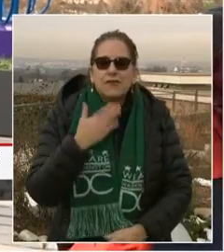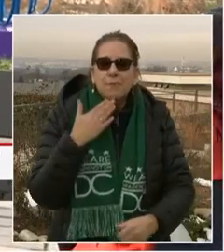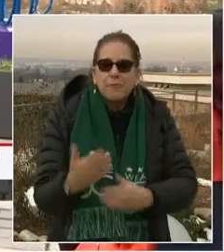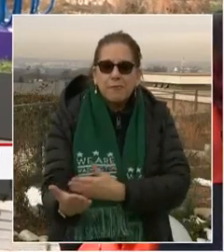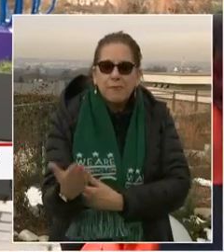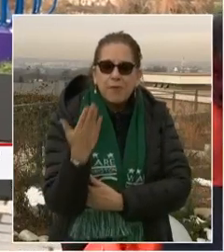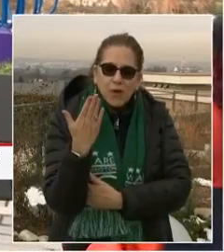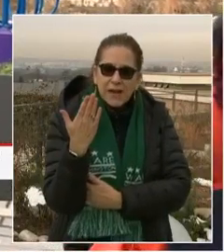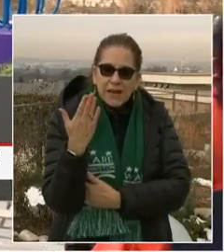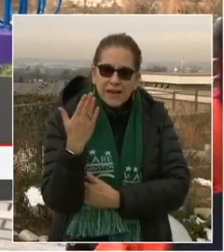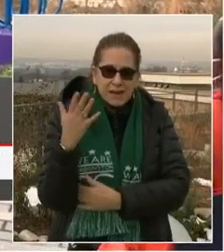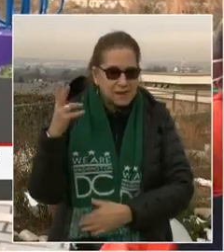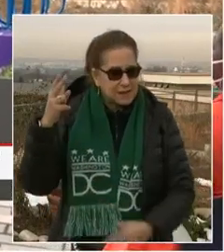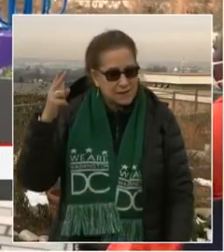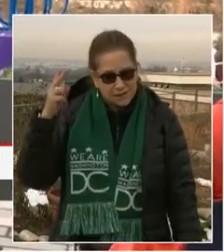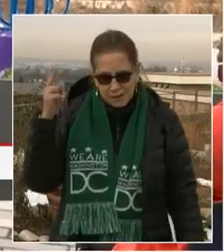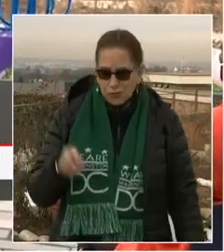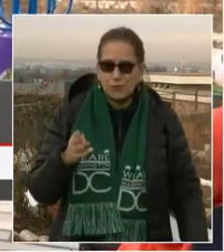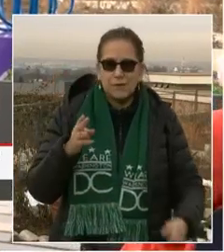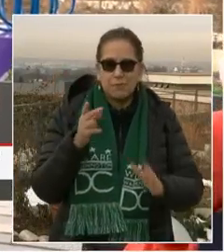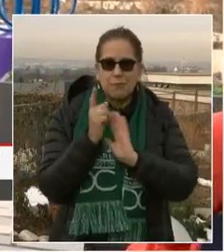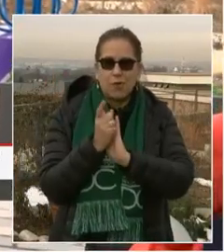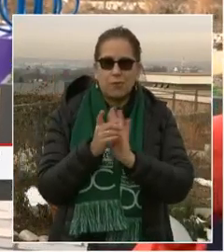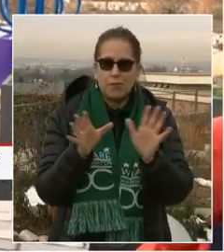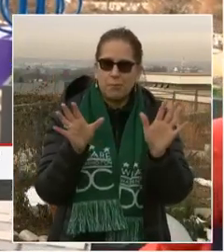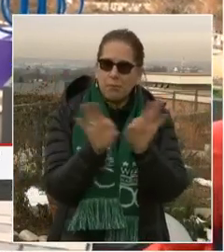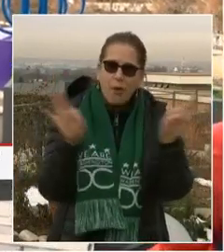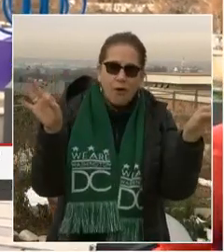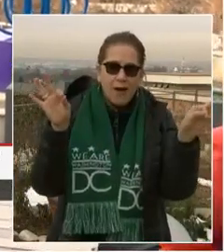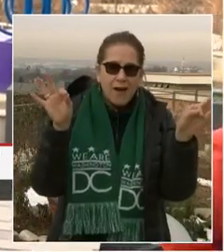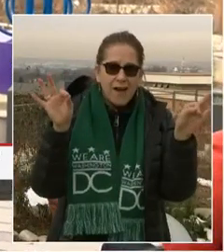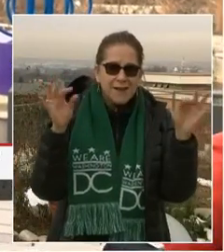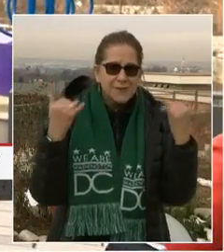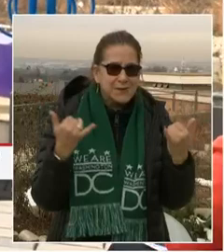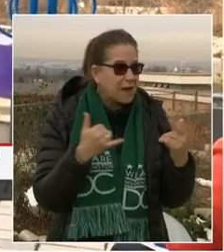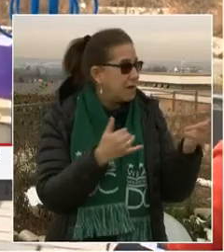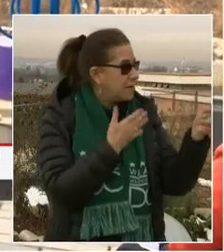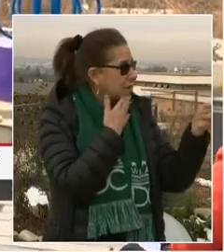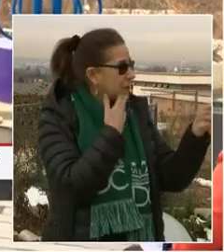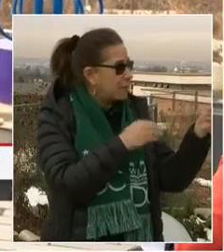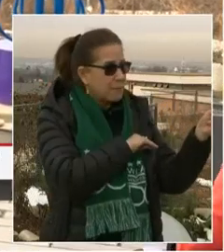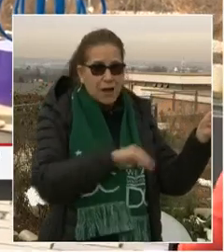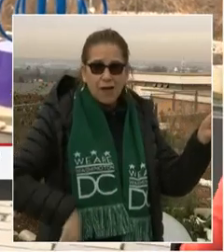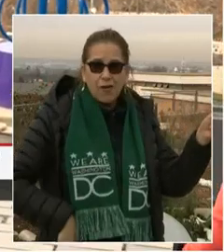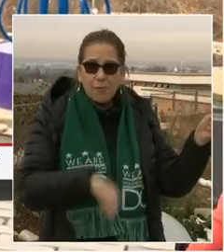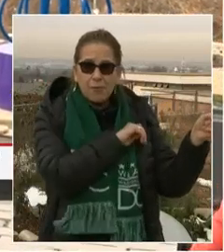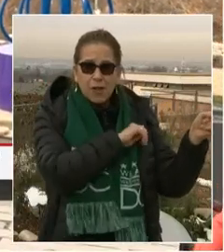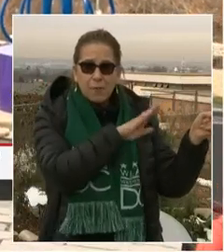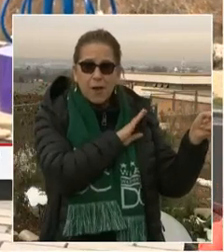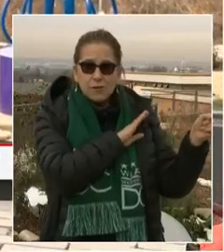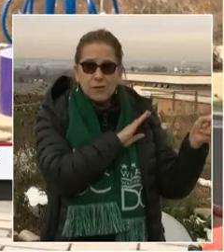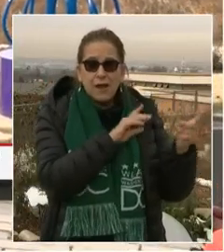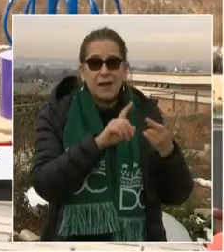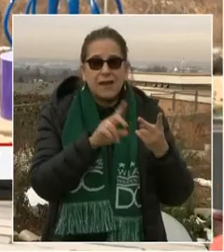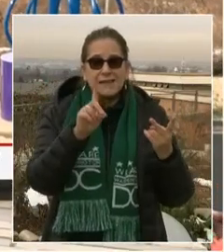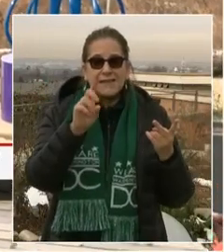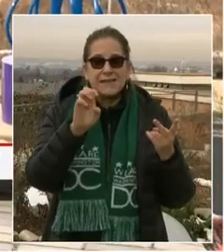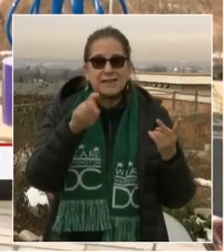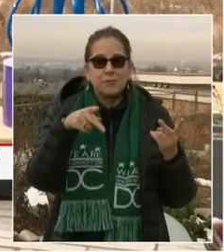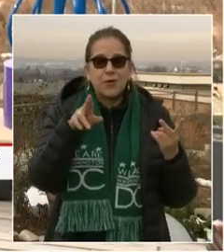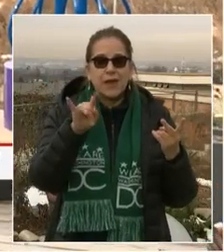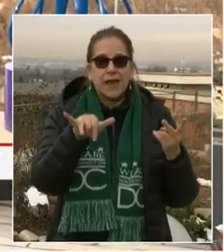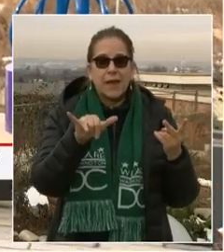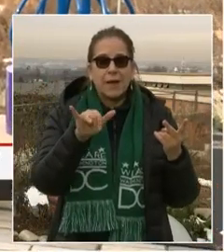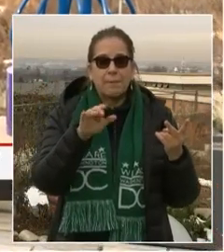occasion. First, I want to thank Mayor Bowser, Deputy Mayor Faucicchio, Councilmember McDuffie, Director Porter,